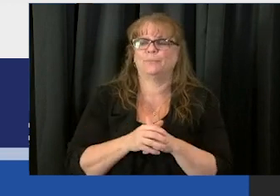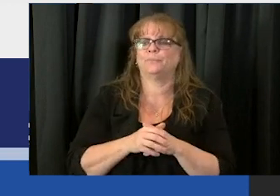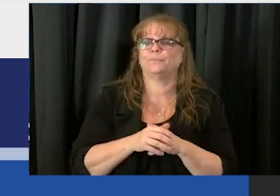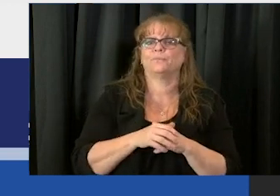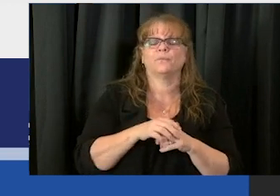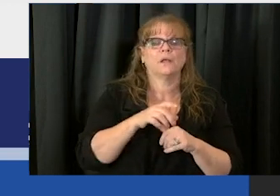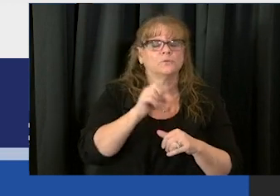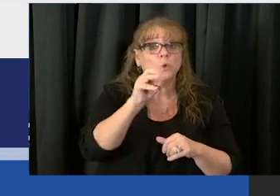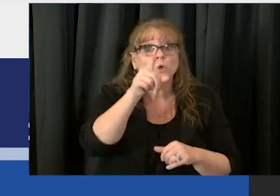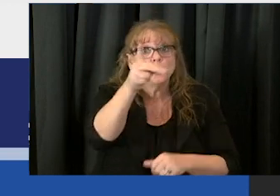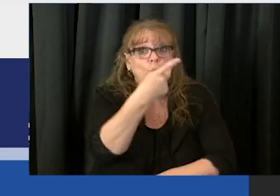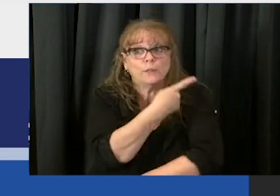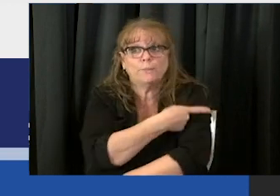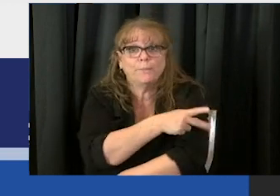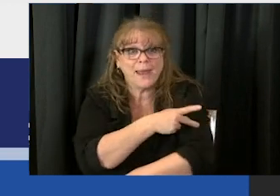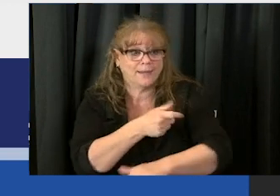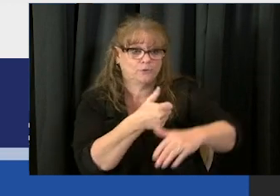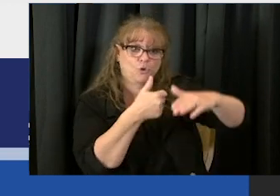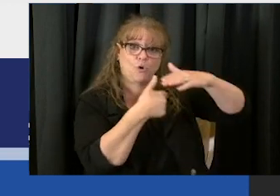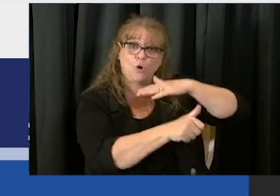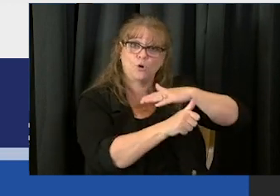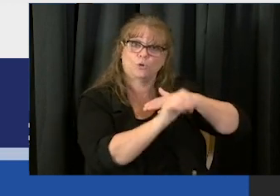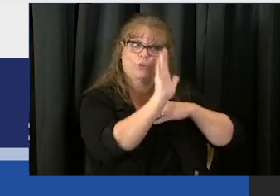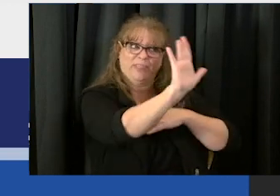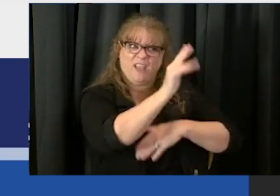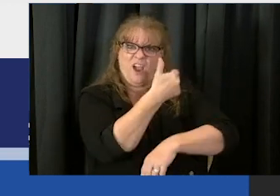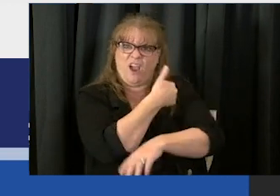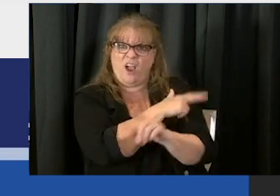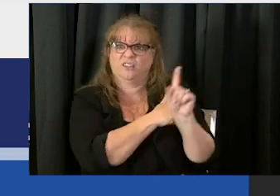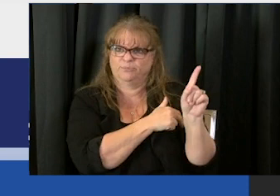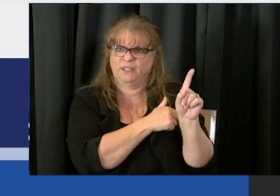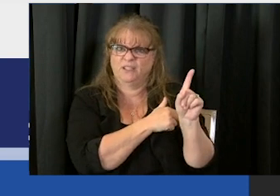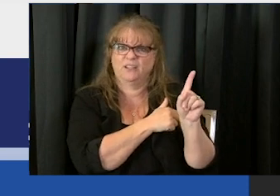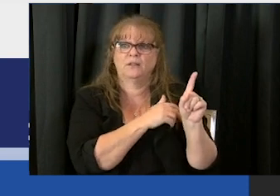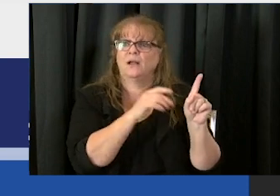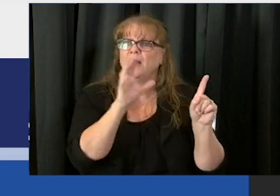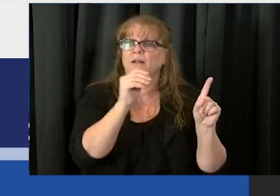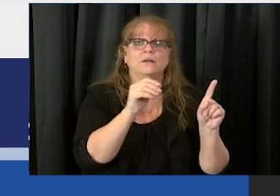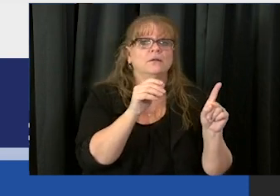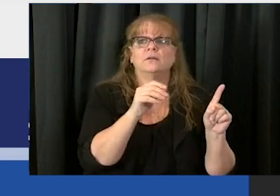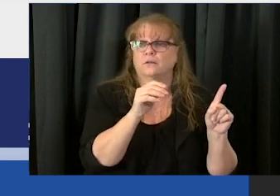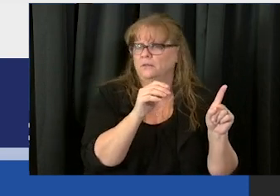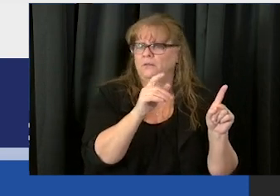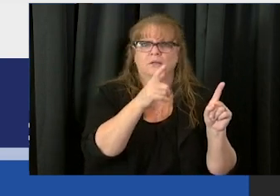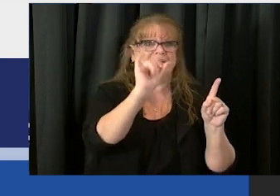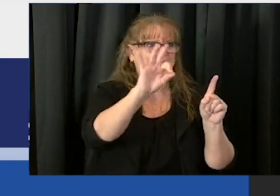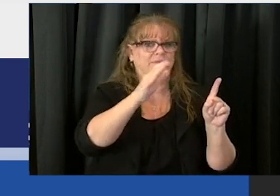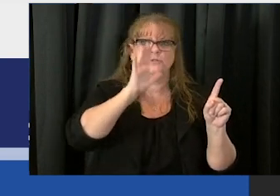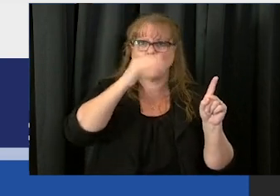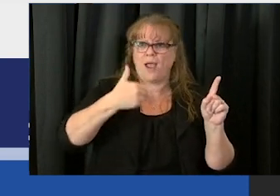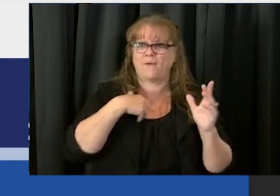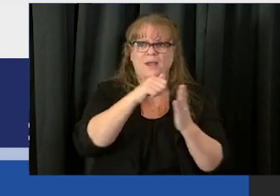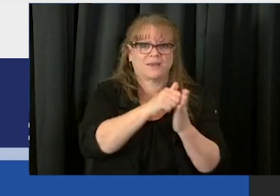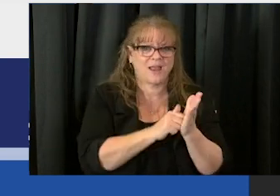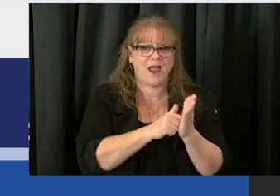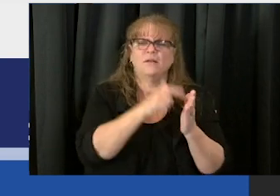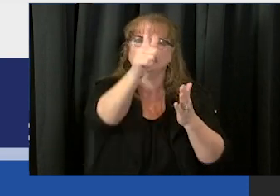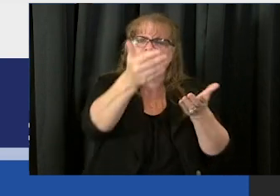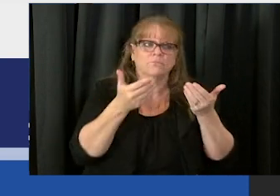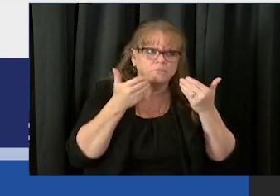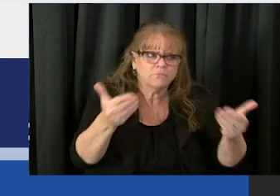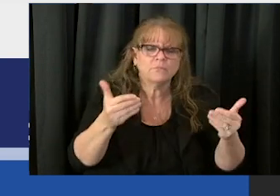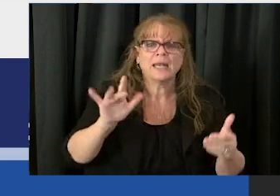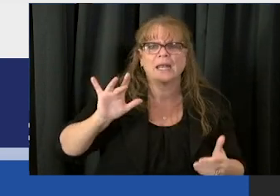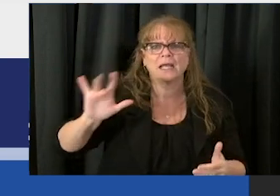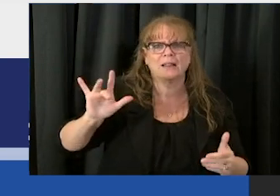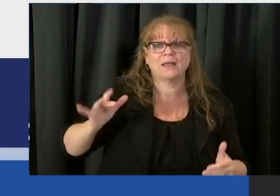one. And you'll be notified. Many people are notified if you've been to a UC Health facility, you're